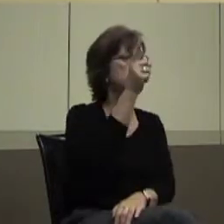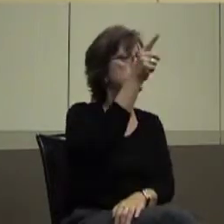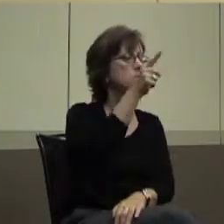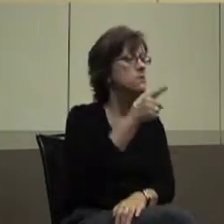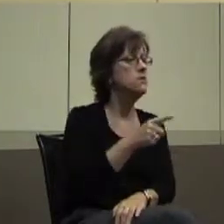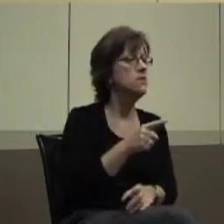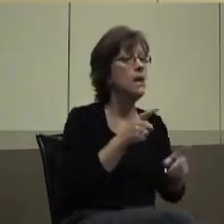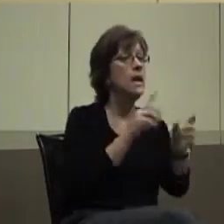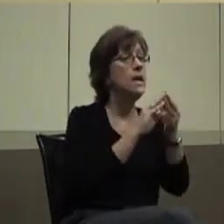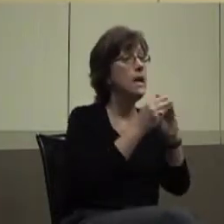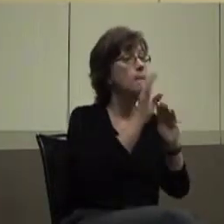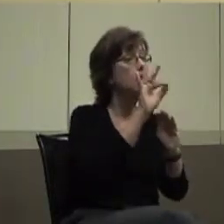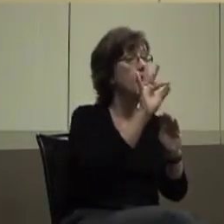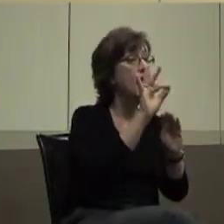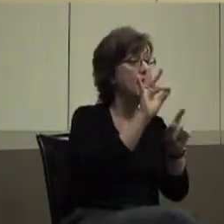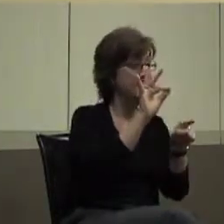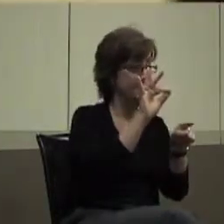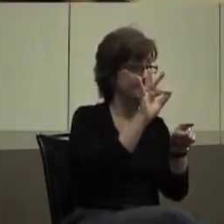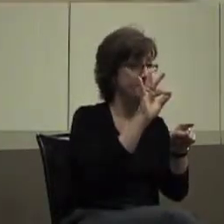Yes.